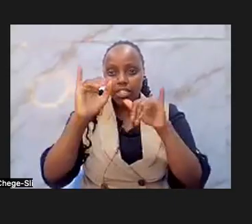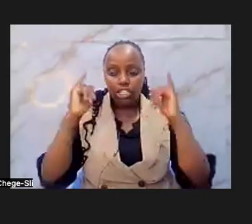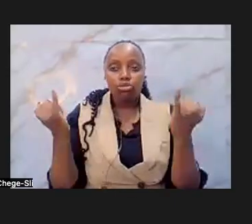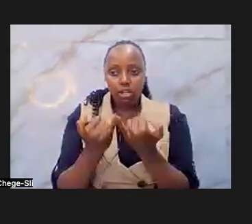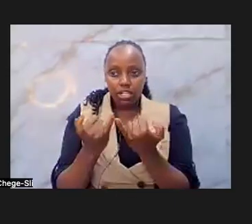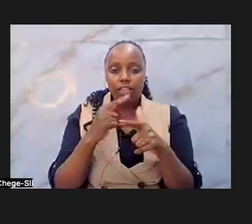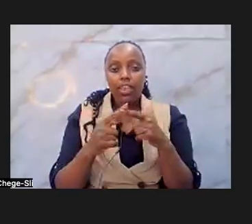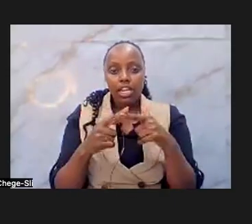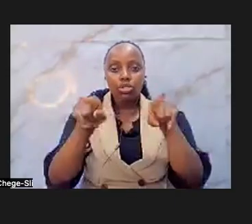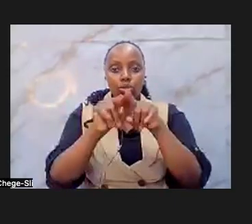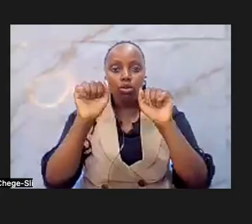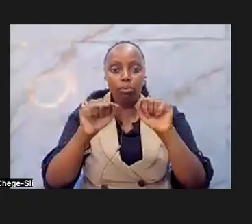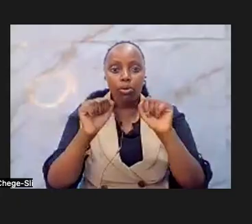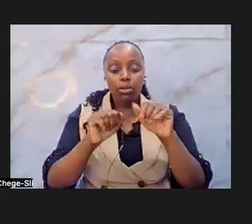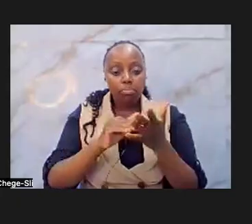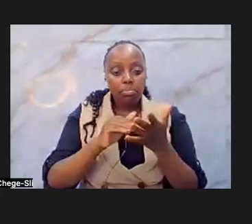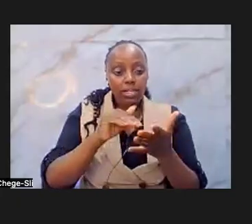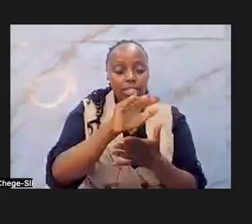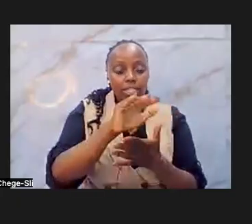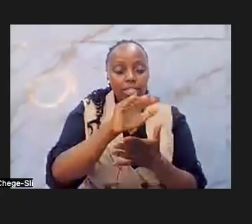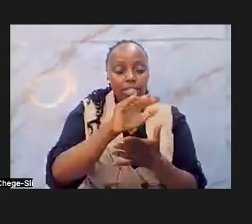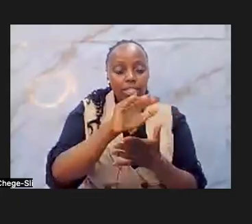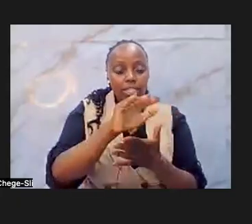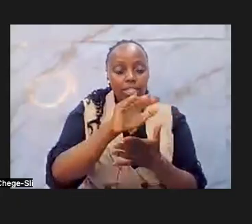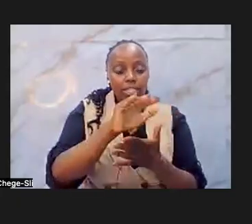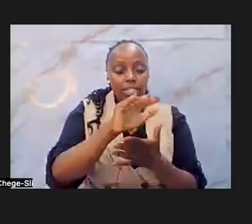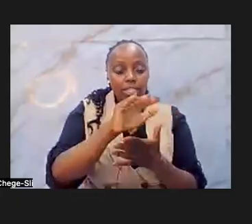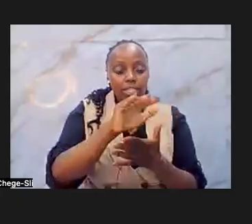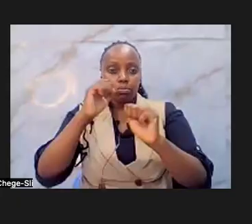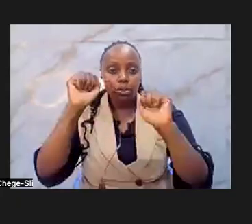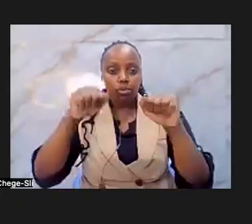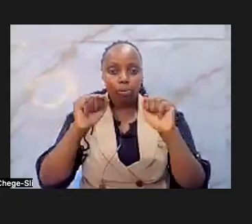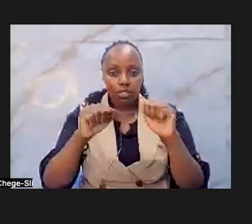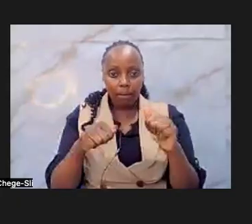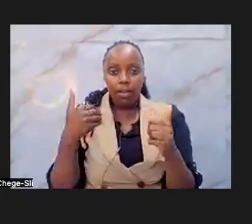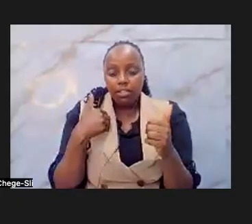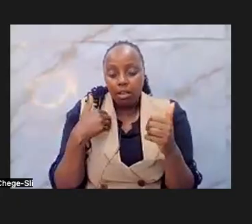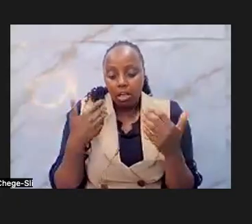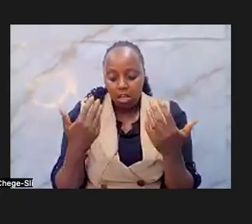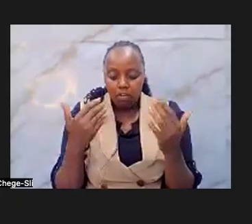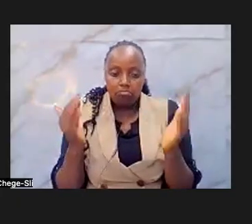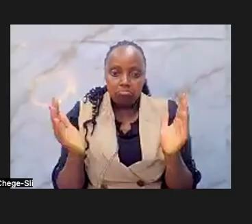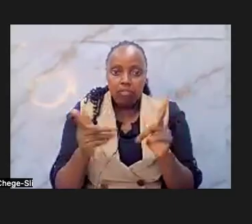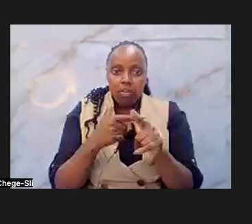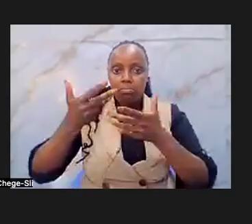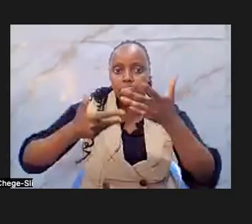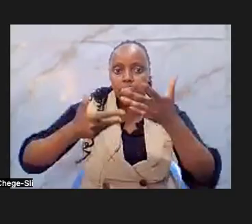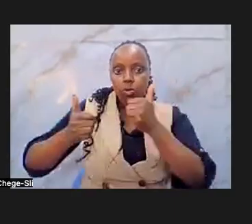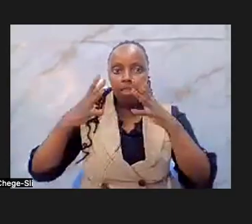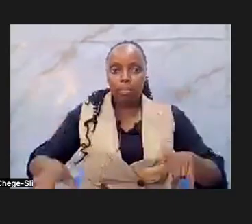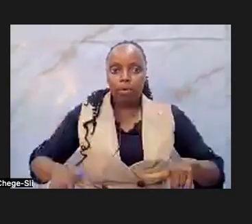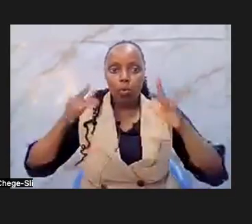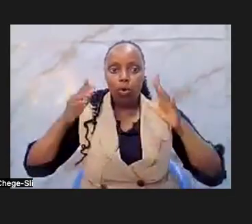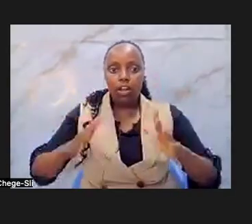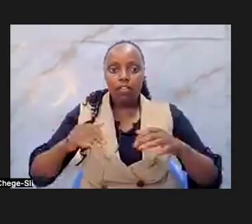where they are able to come hands-on and interact with survivors and also sharpen their skills on